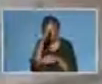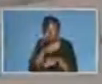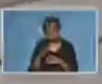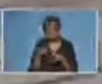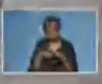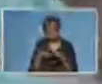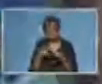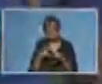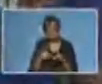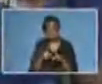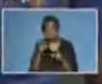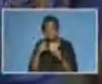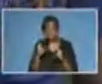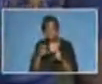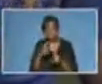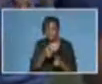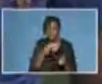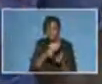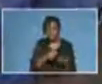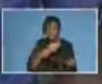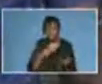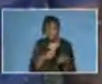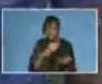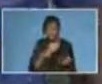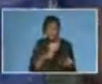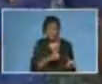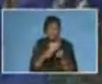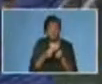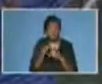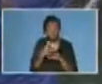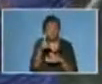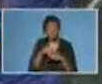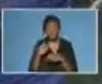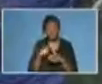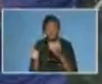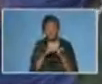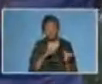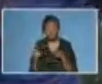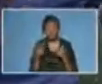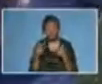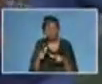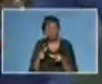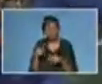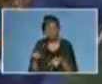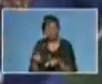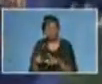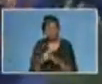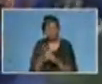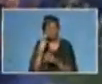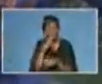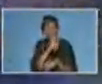and pull the line, pull the fish in. So, are you ready? What? I ready? Let's go. See the minnows over